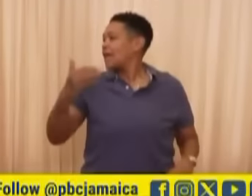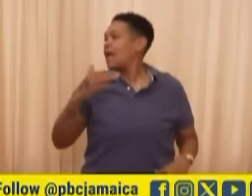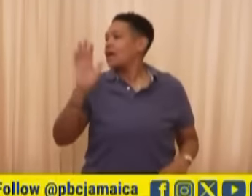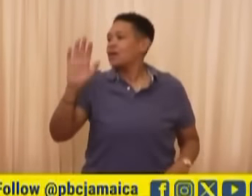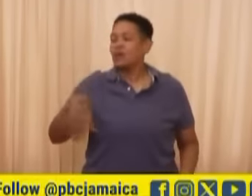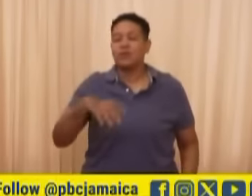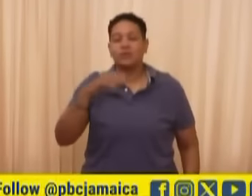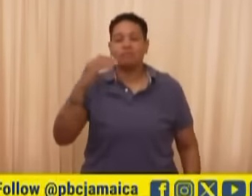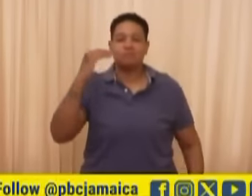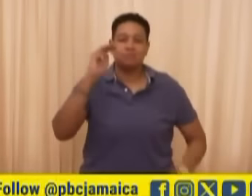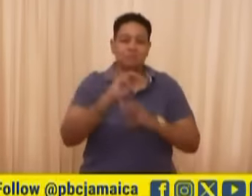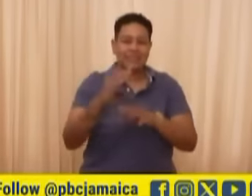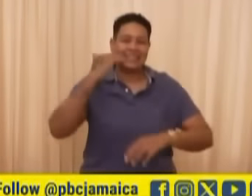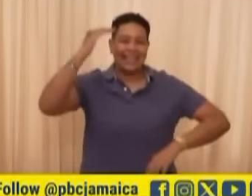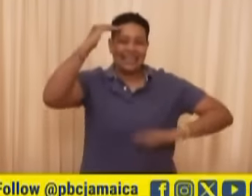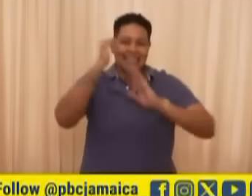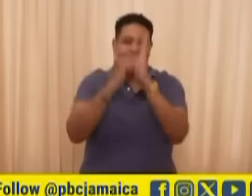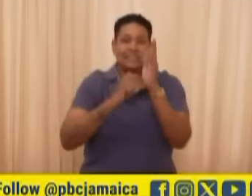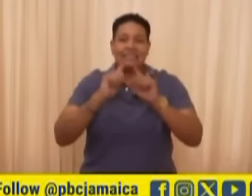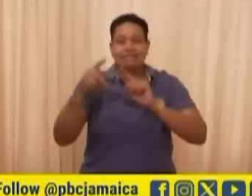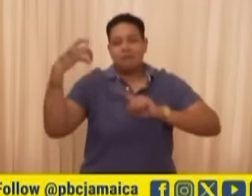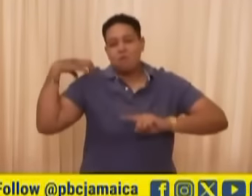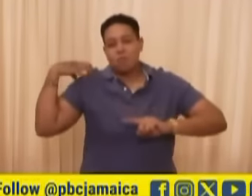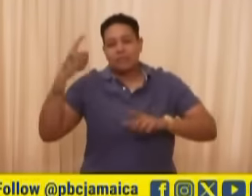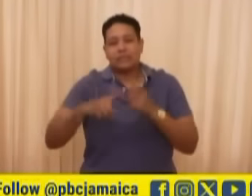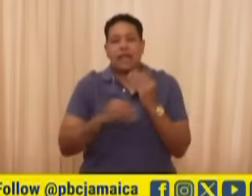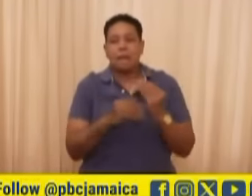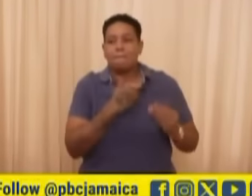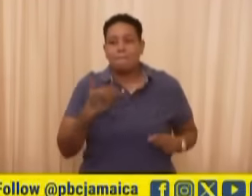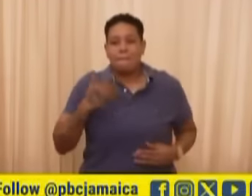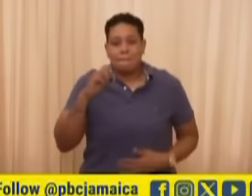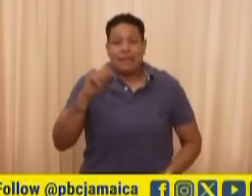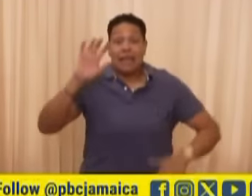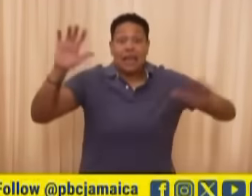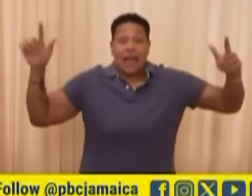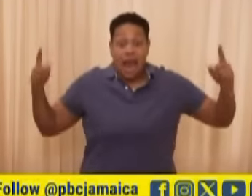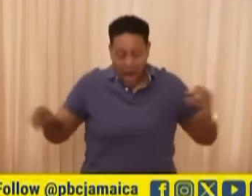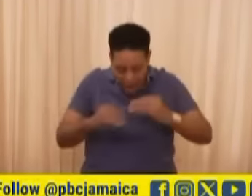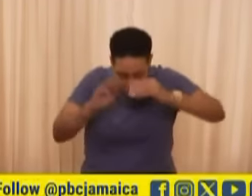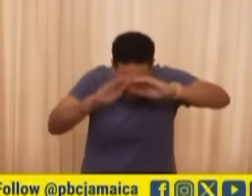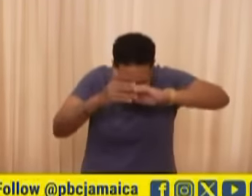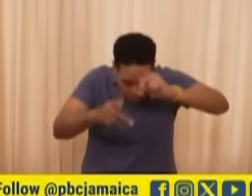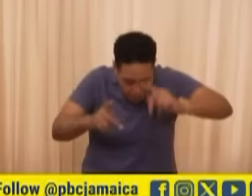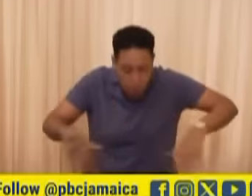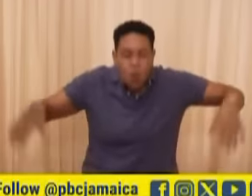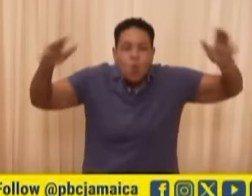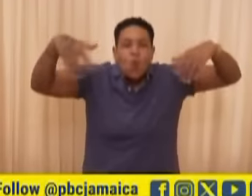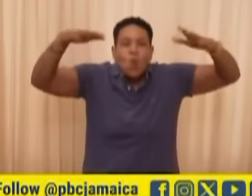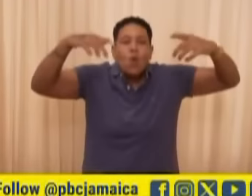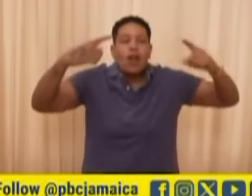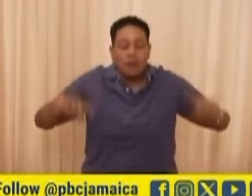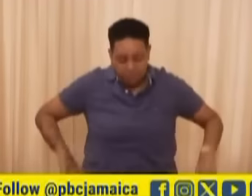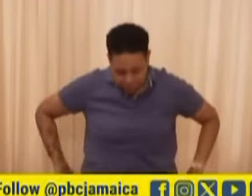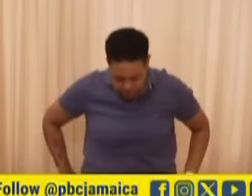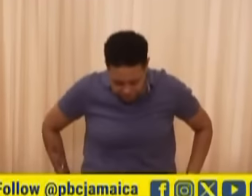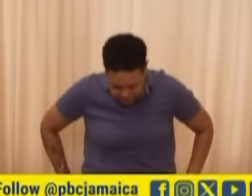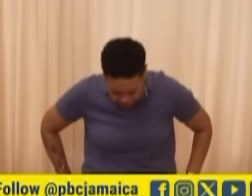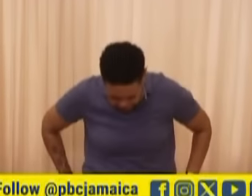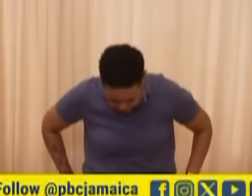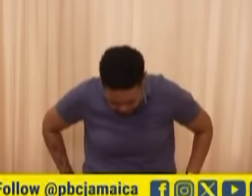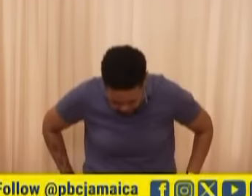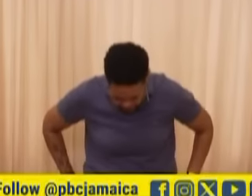agency, permanent secretaries, members of the media, Jamaicans all.